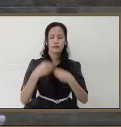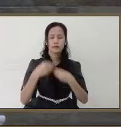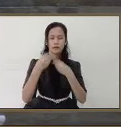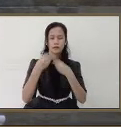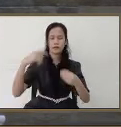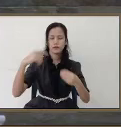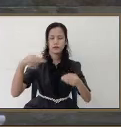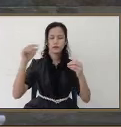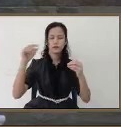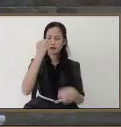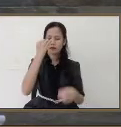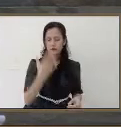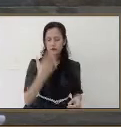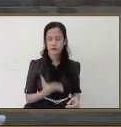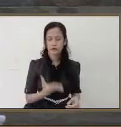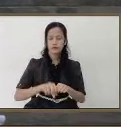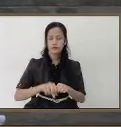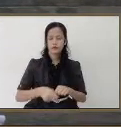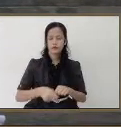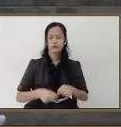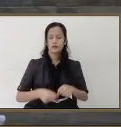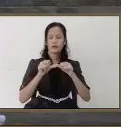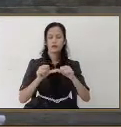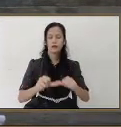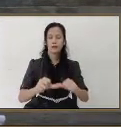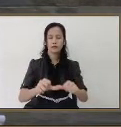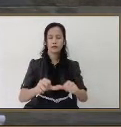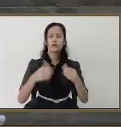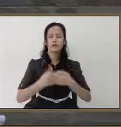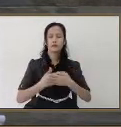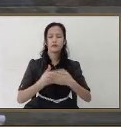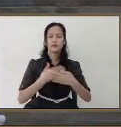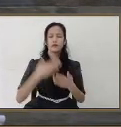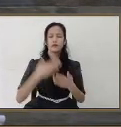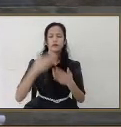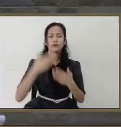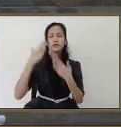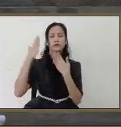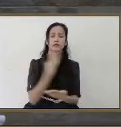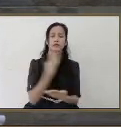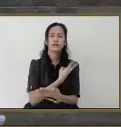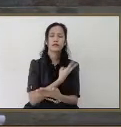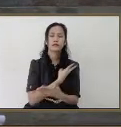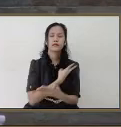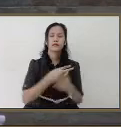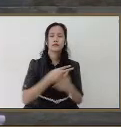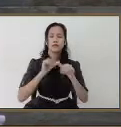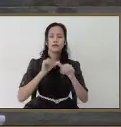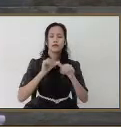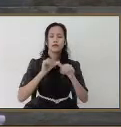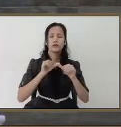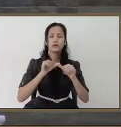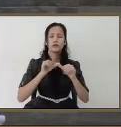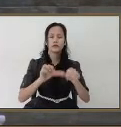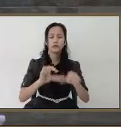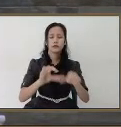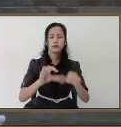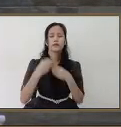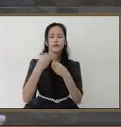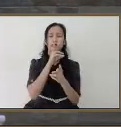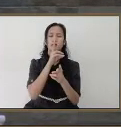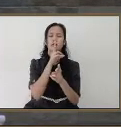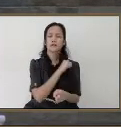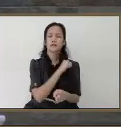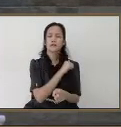kaming maging malapit po sa inyo. Hinihiling ko po, Panginoon, that you always give us the right attitude towards the teaching and the preaching